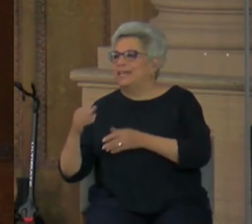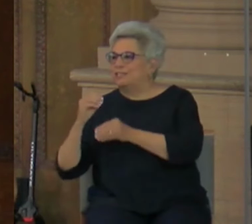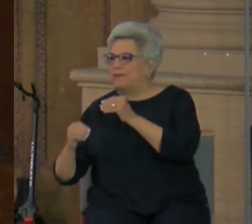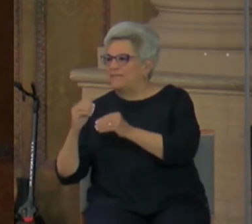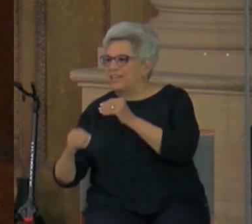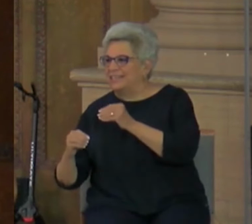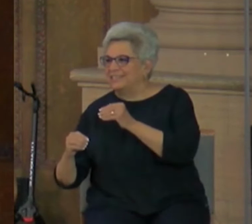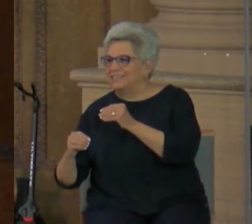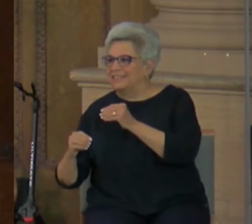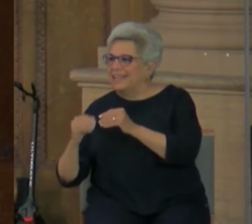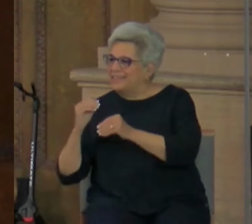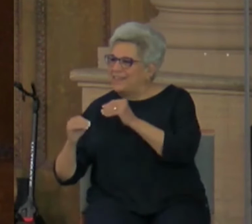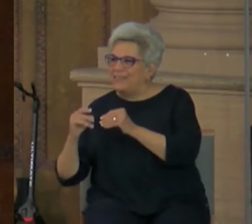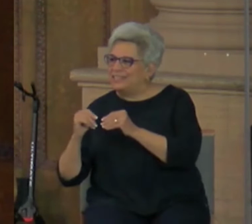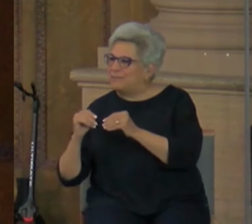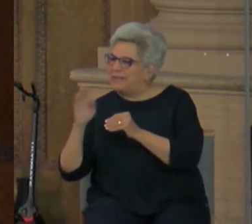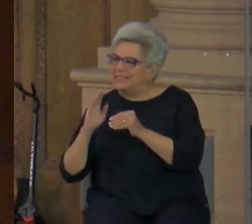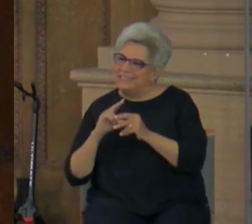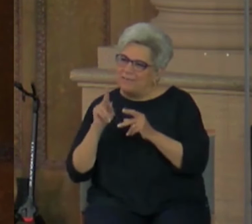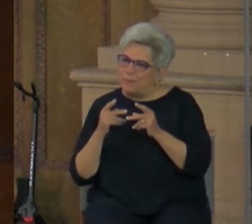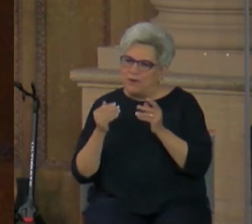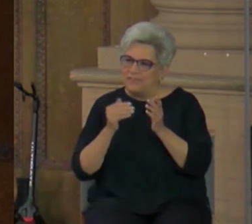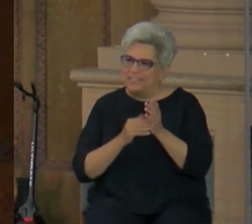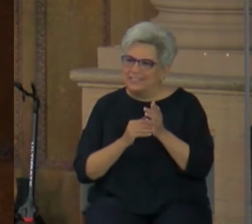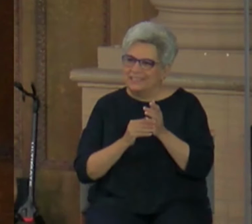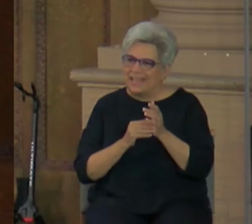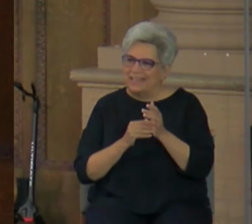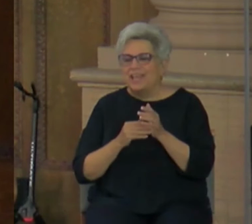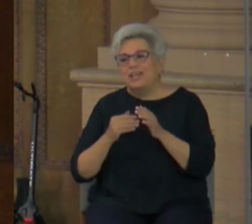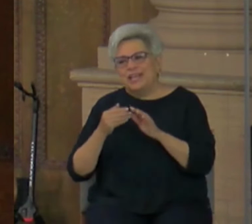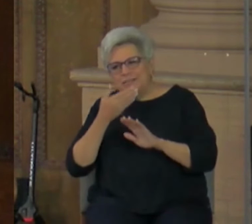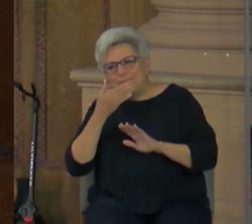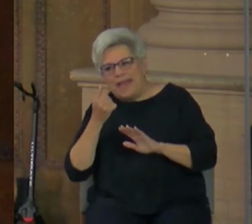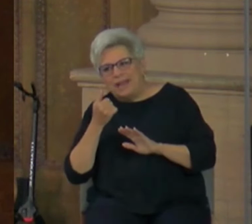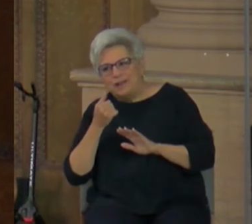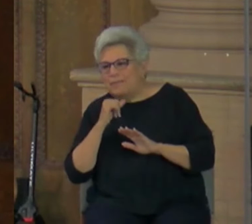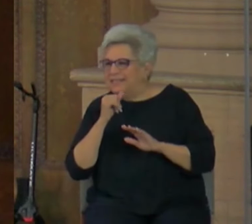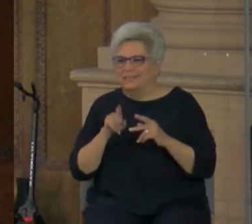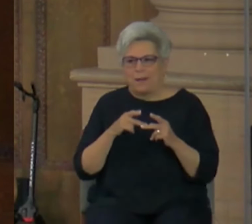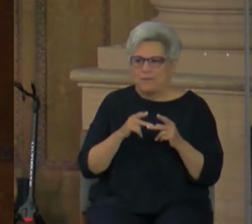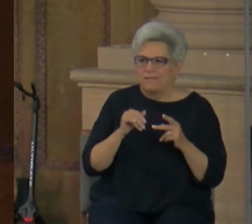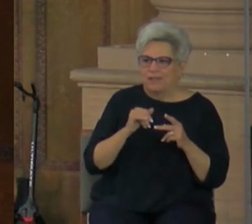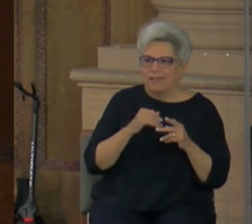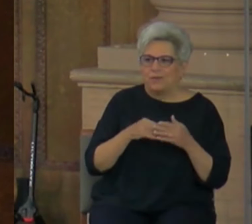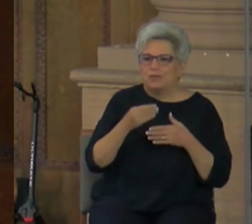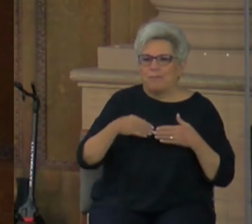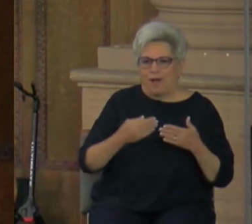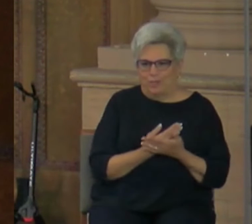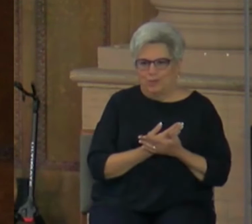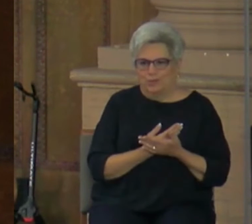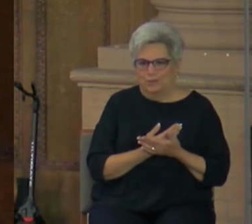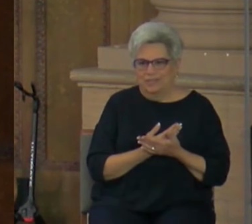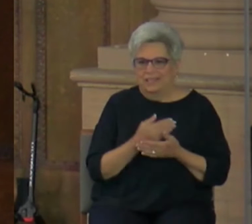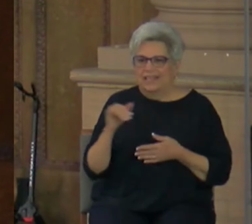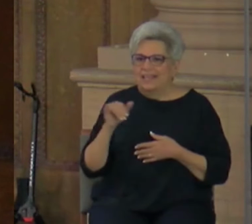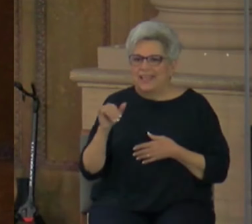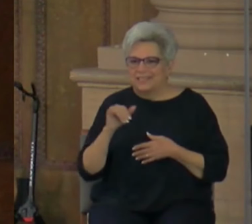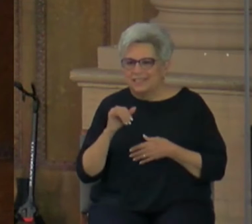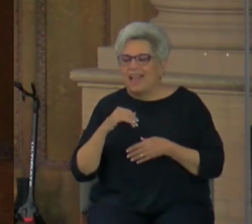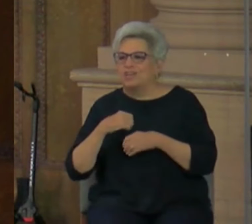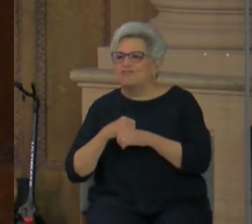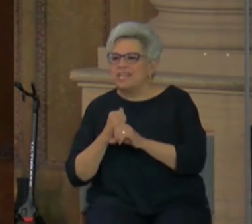close right, it still makes noises, it was never the same. And they said it was better, but we know that it's not better. And that's kind of what creation is. Like we know